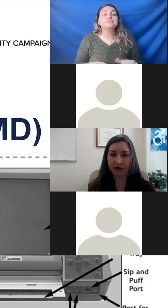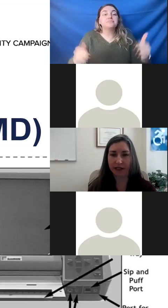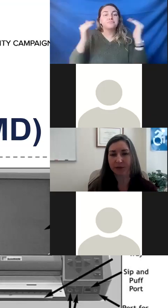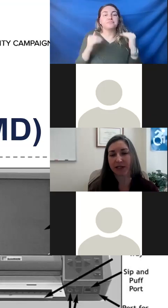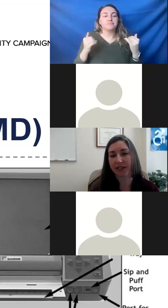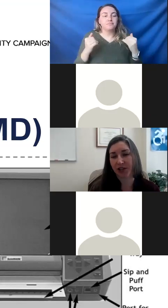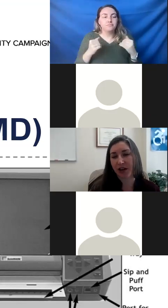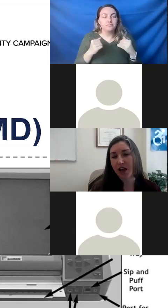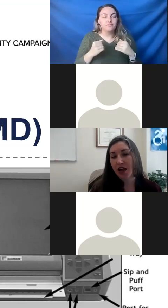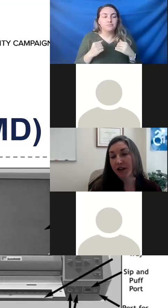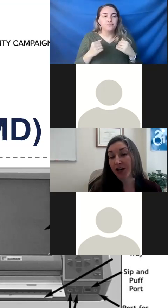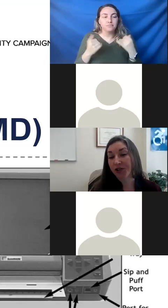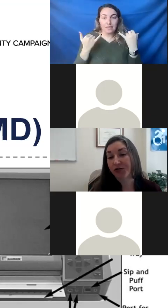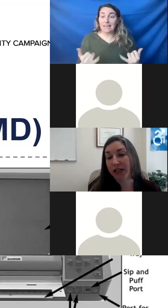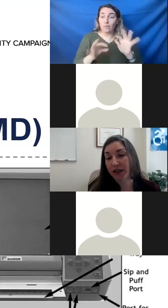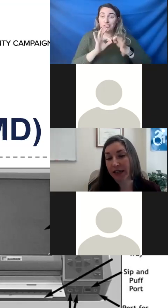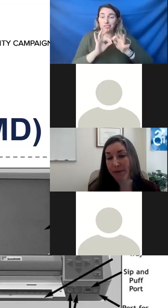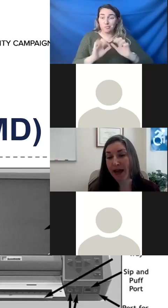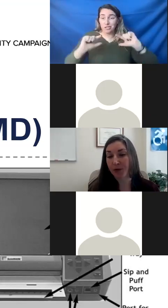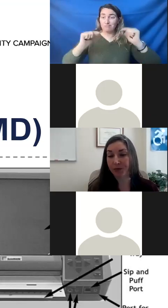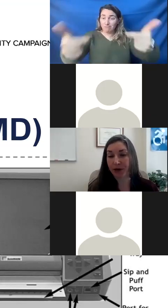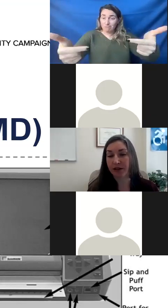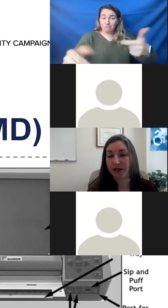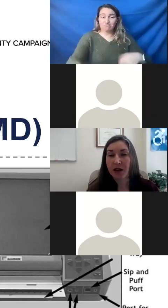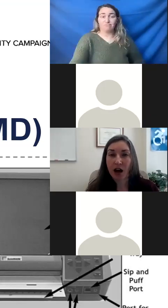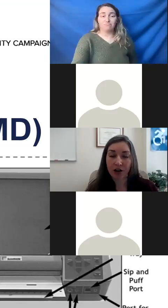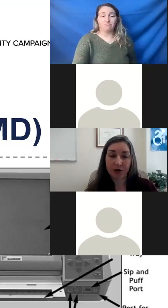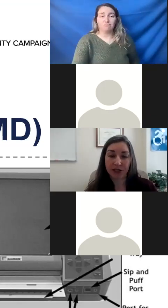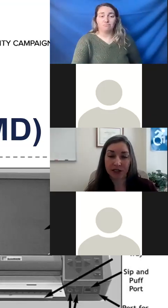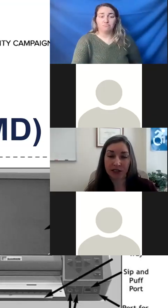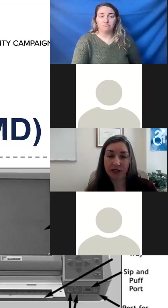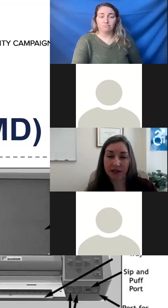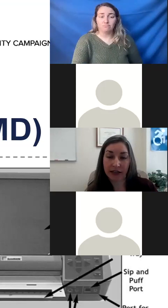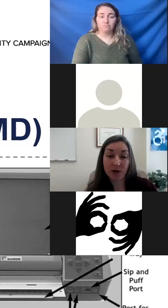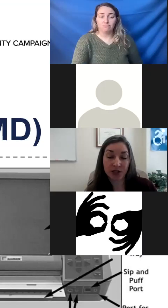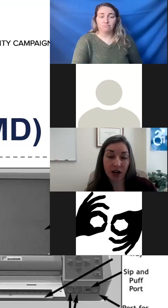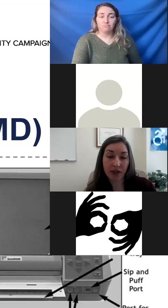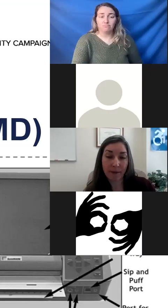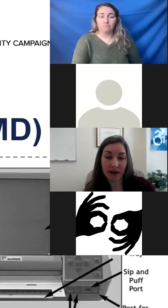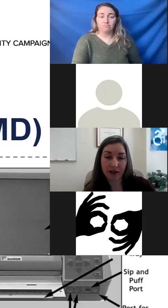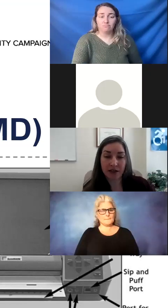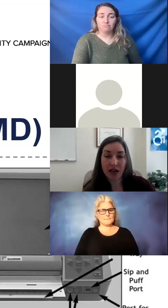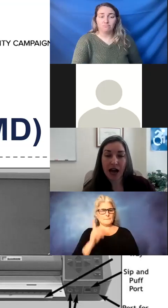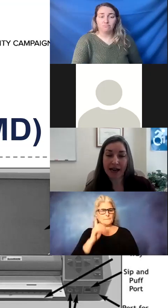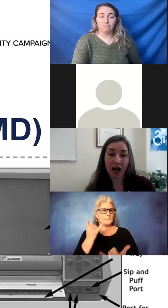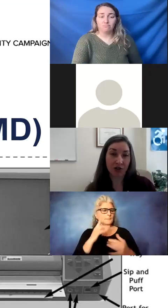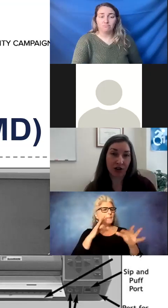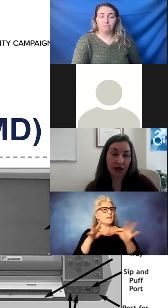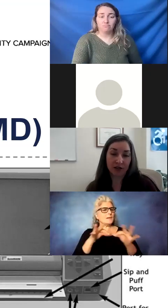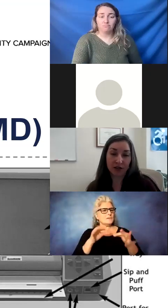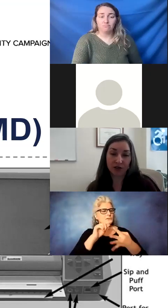discuss briefly in this presentation. The touch screen and the keypad with Braille, audio assistance in the languages on the ballot,